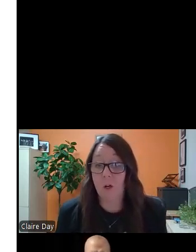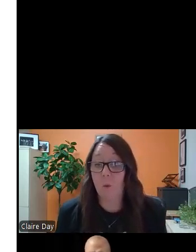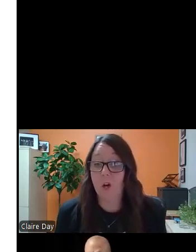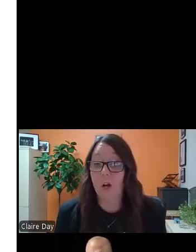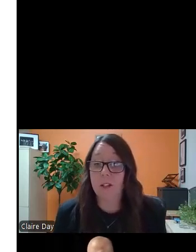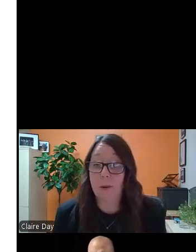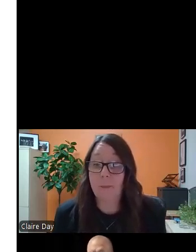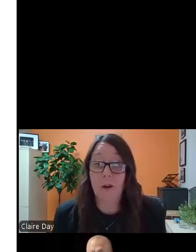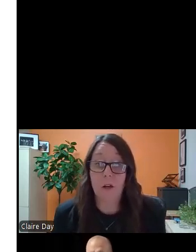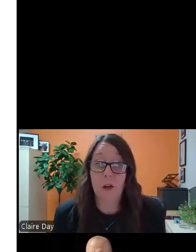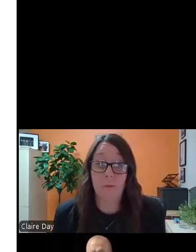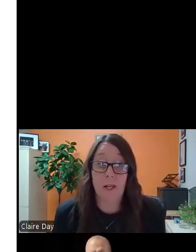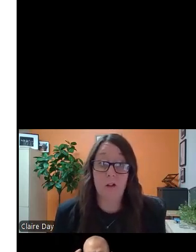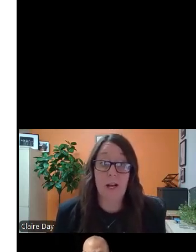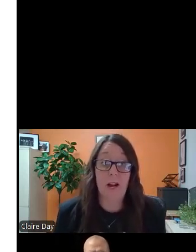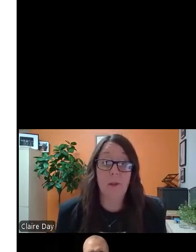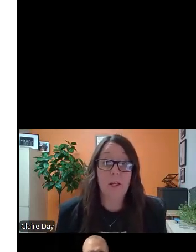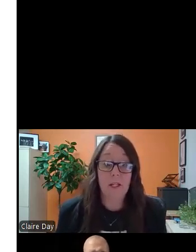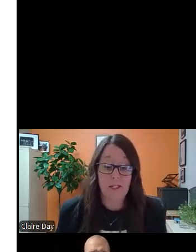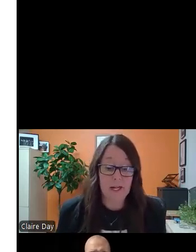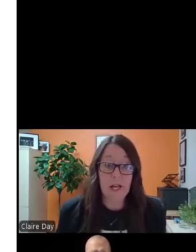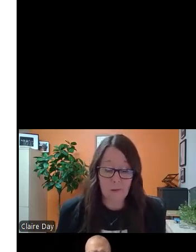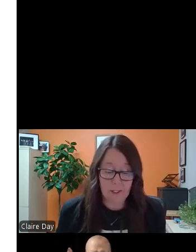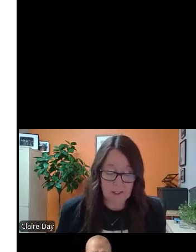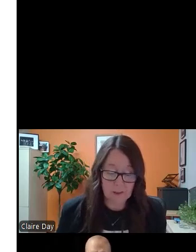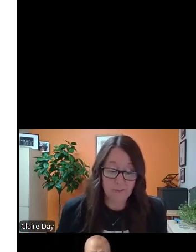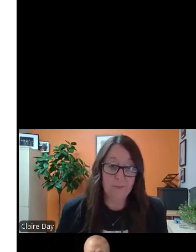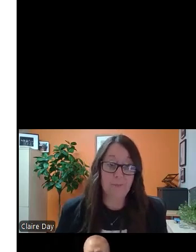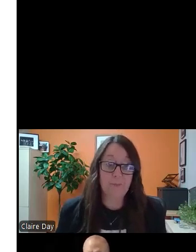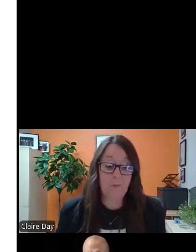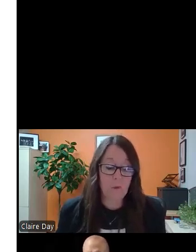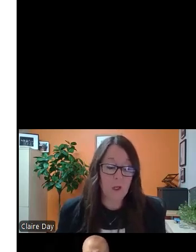which I know we'll talk a little bit about later today. Next slide, please.